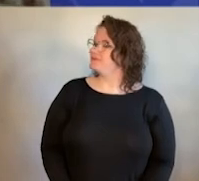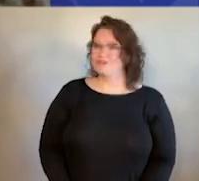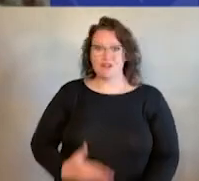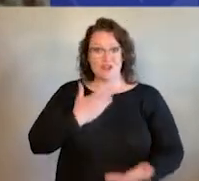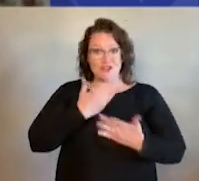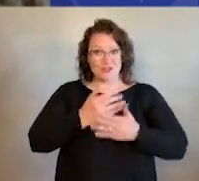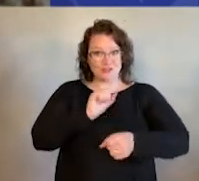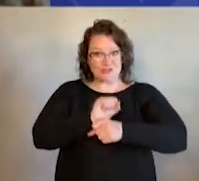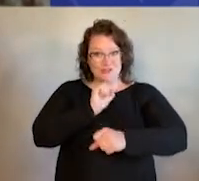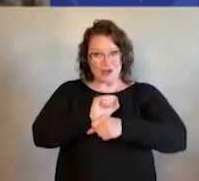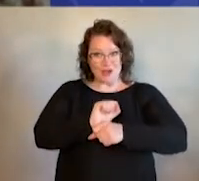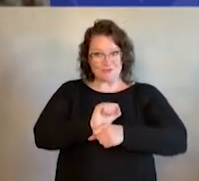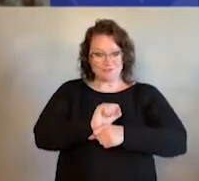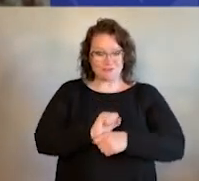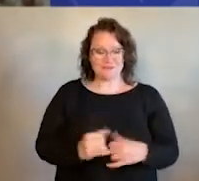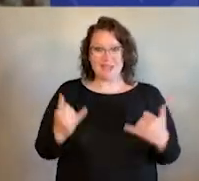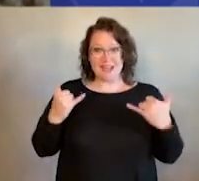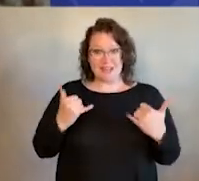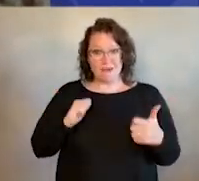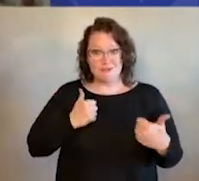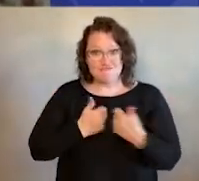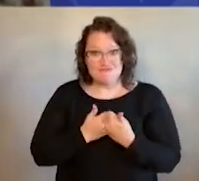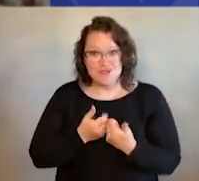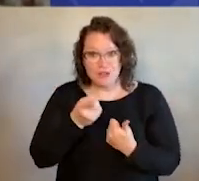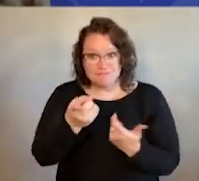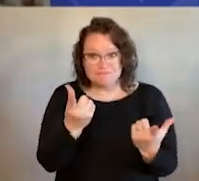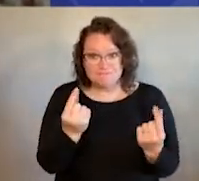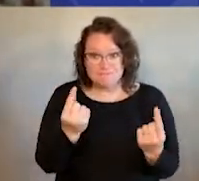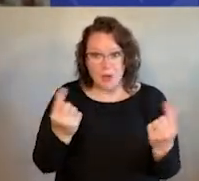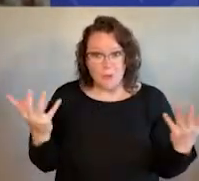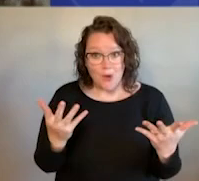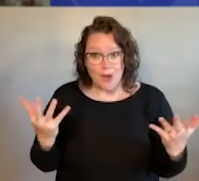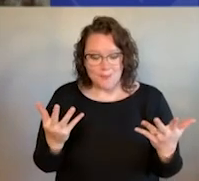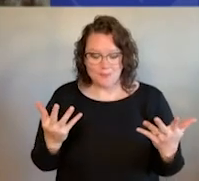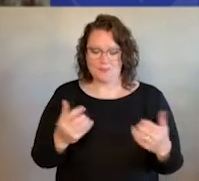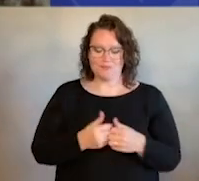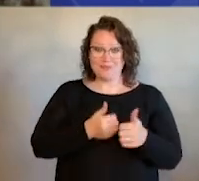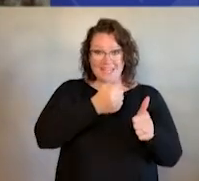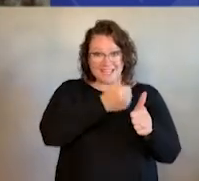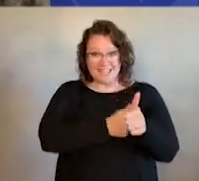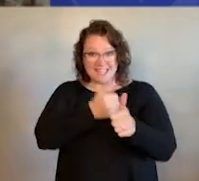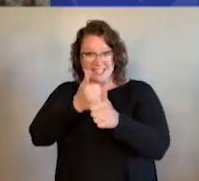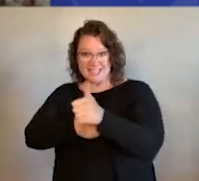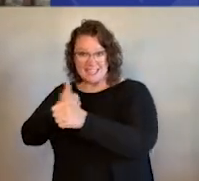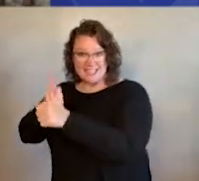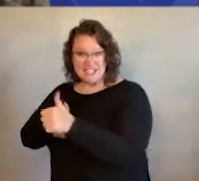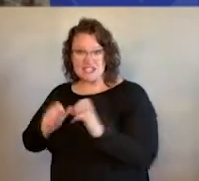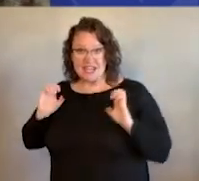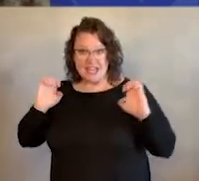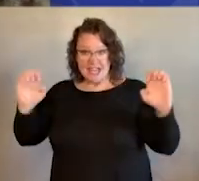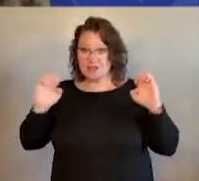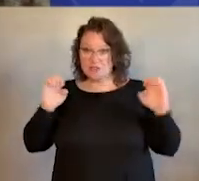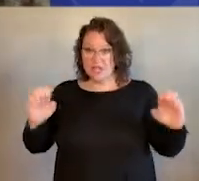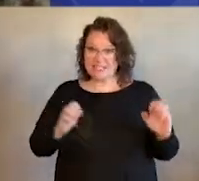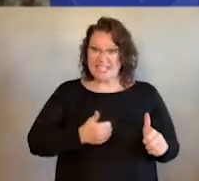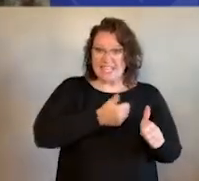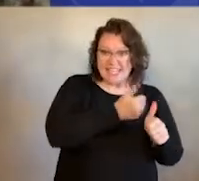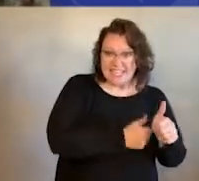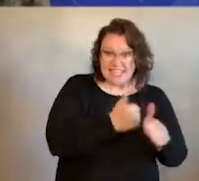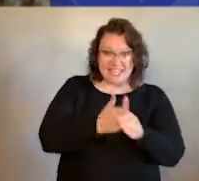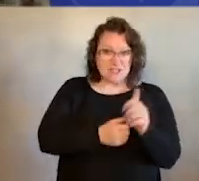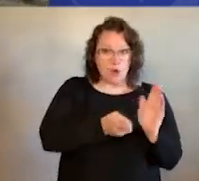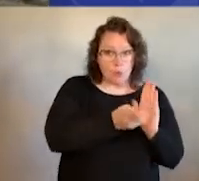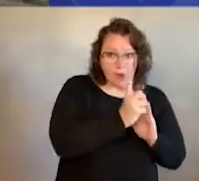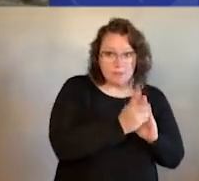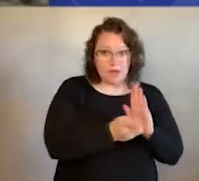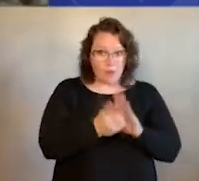Good job. Now my challenge for you is this. Take each of those exercises and try to do them for 1 minute